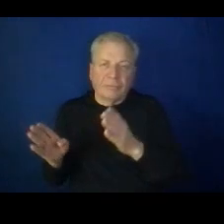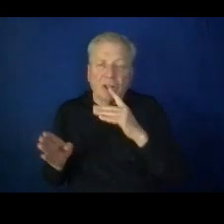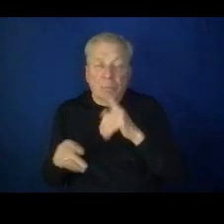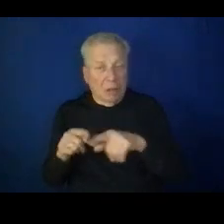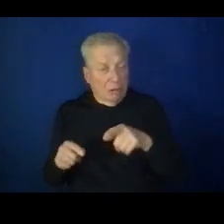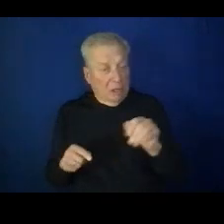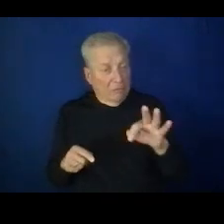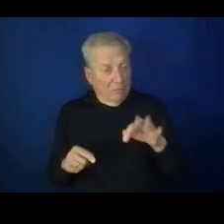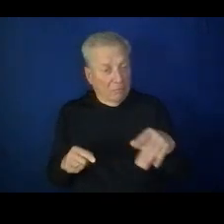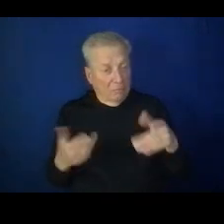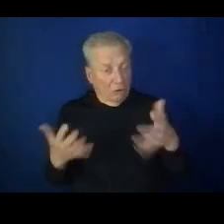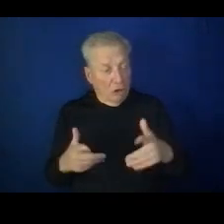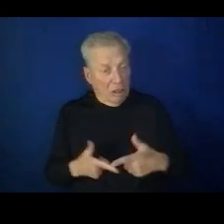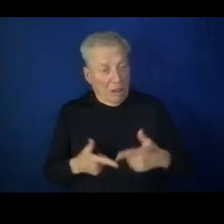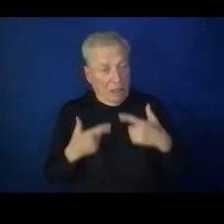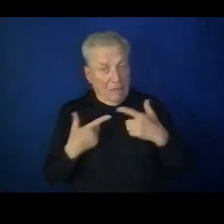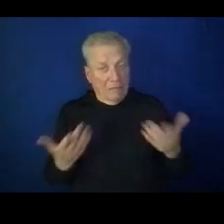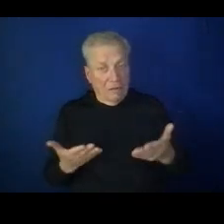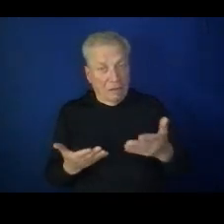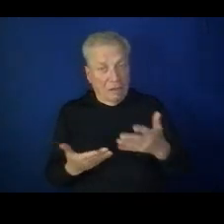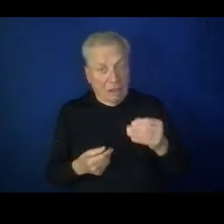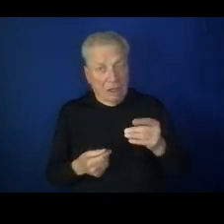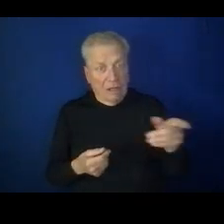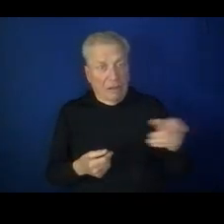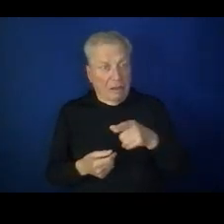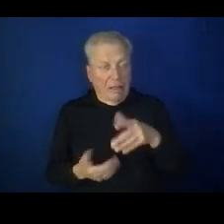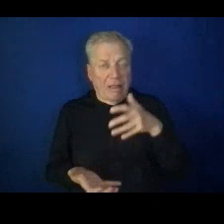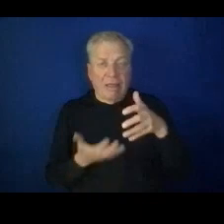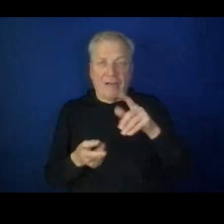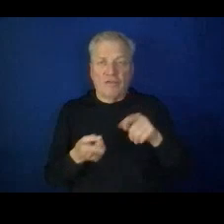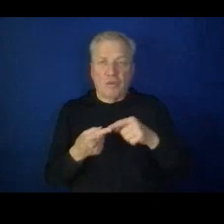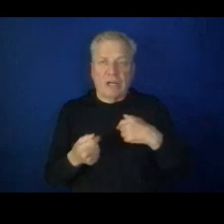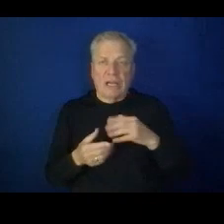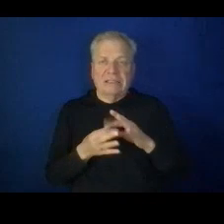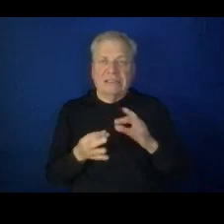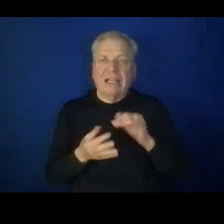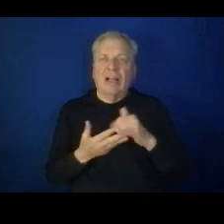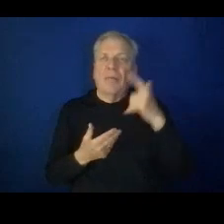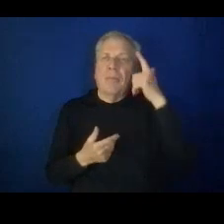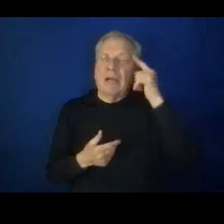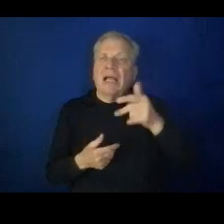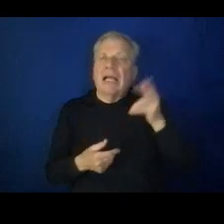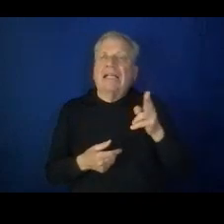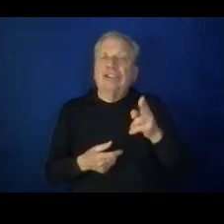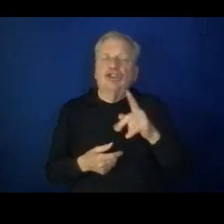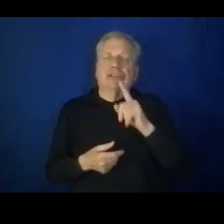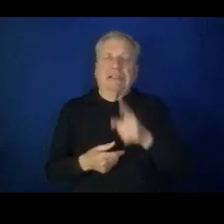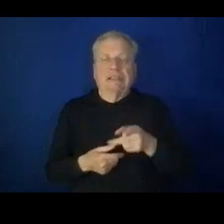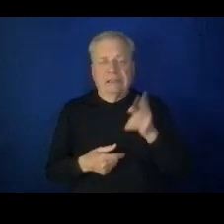here, you laugh when I say that. Because history is history.